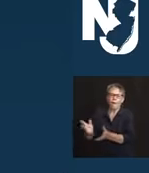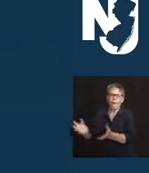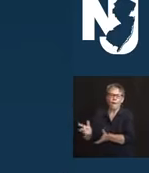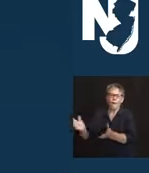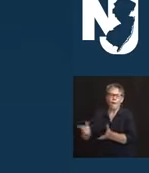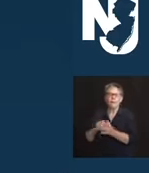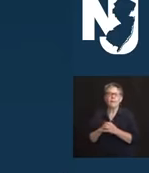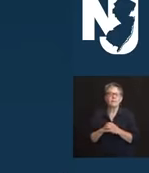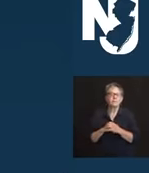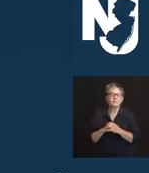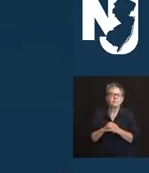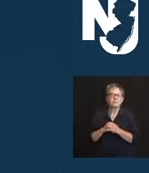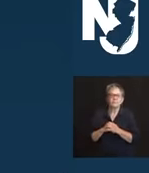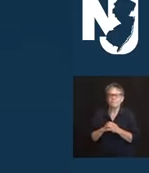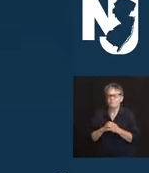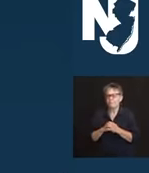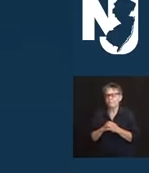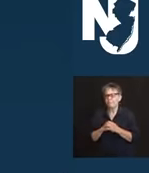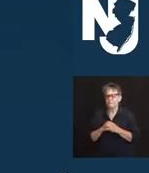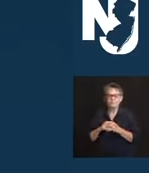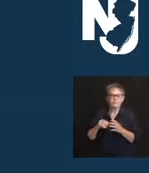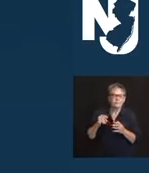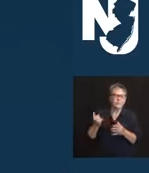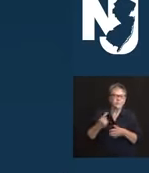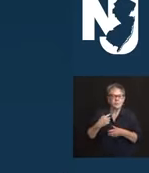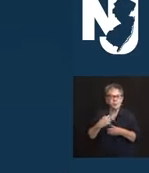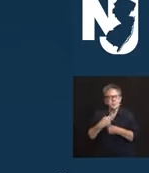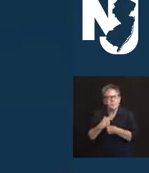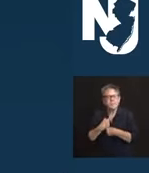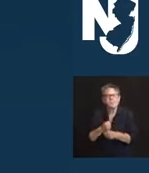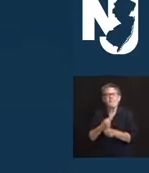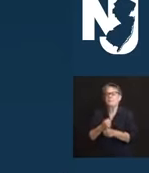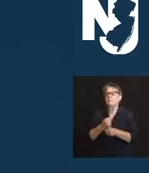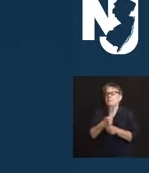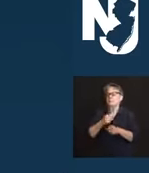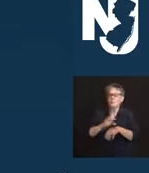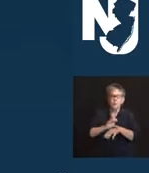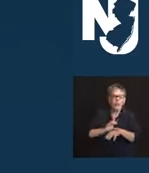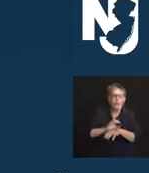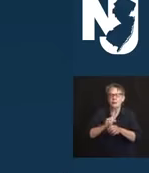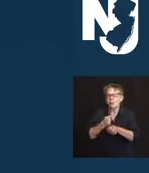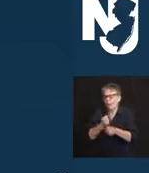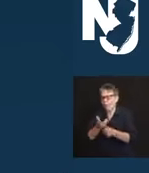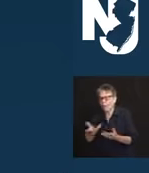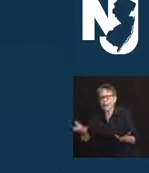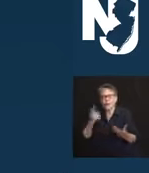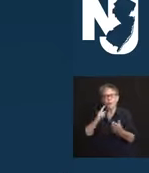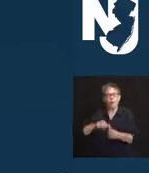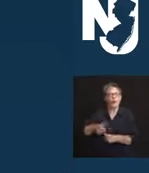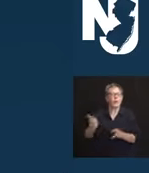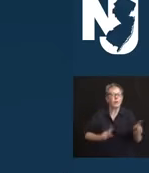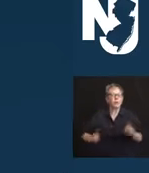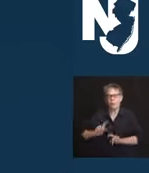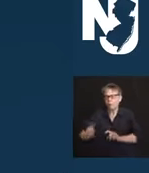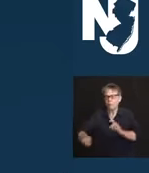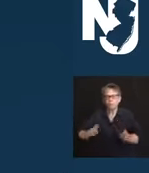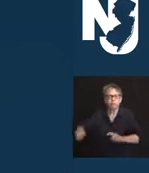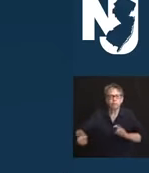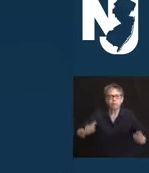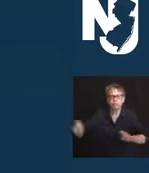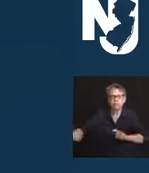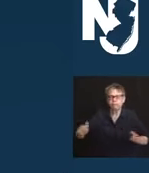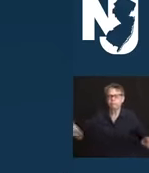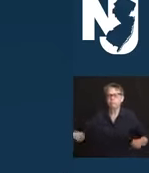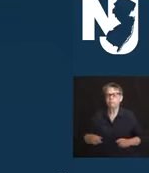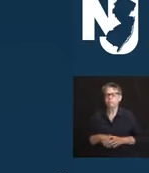a family birthday. And Pauline also organized monthly casino trips for Hoboken seniors to give them the opportunity to